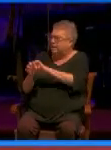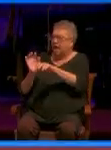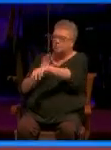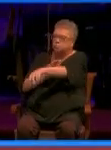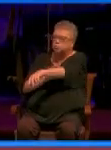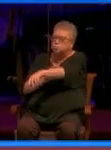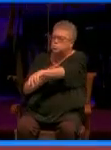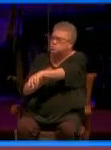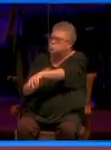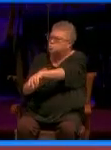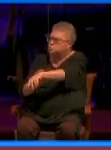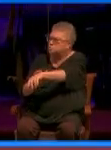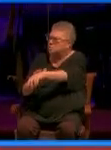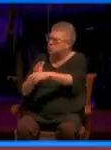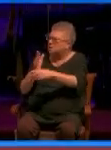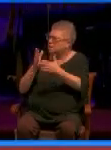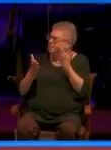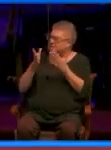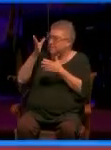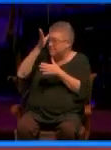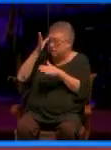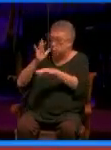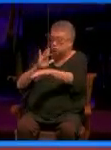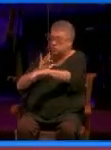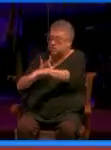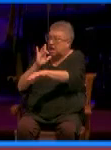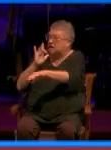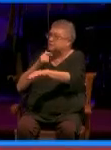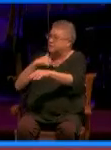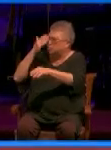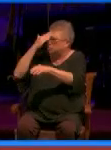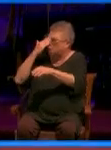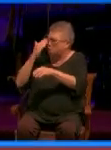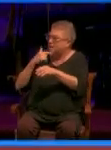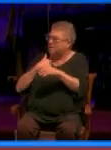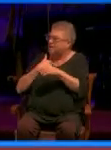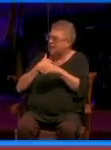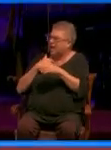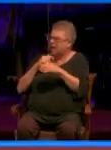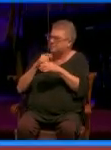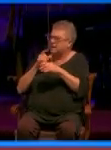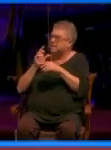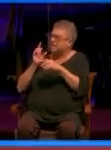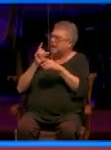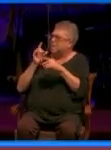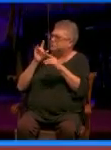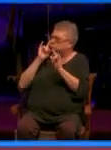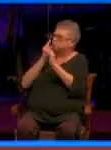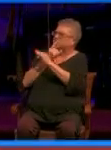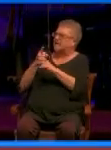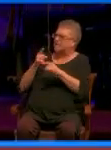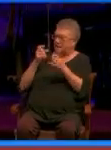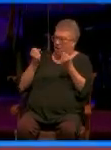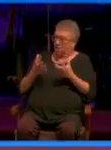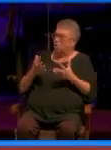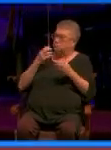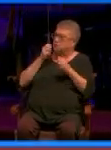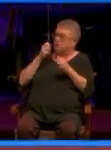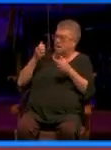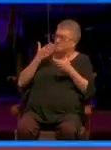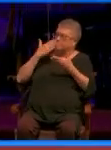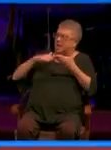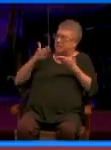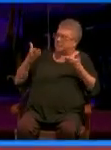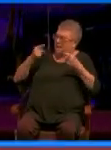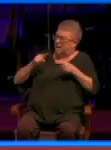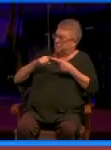man. Perhaps my father will feel me and he shall seem to be mocking him and bring a curse upon myself and not a blessing. And his mother